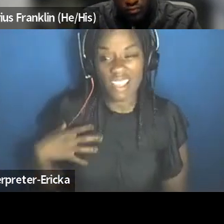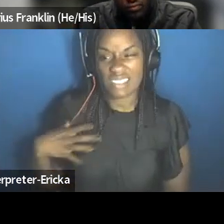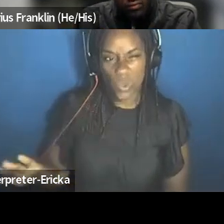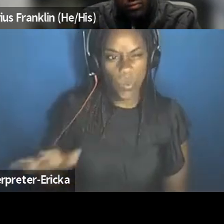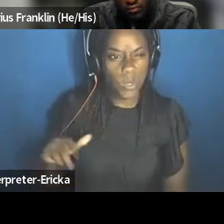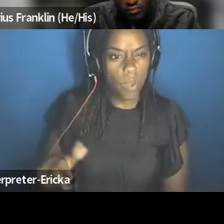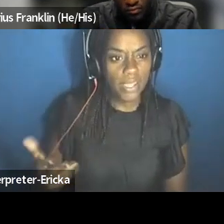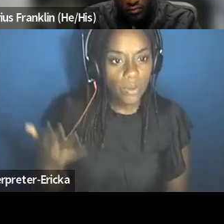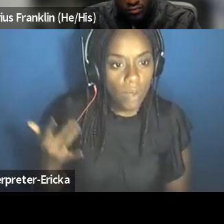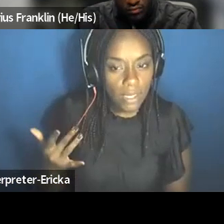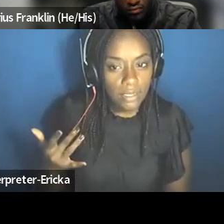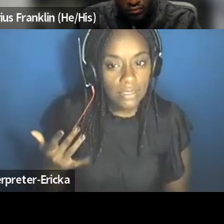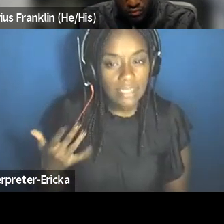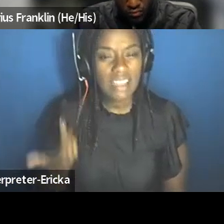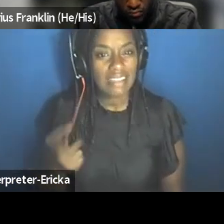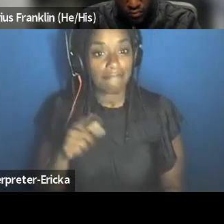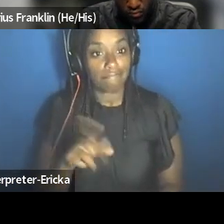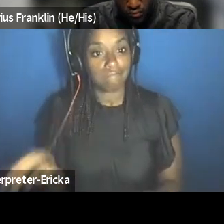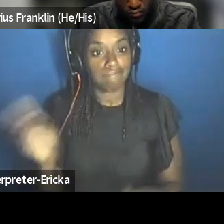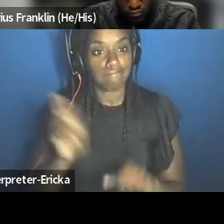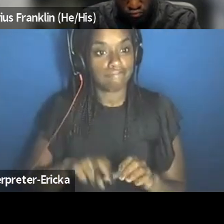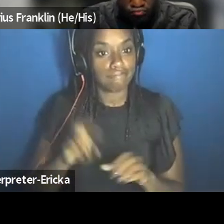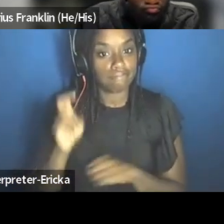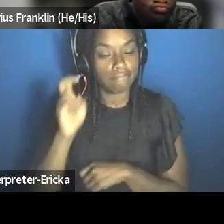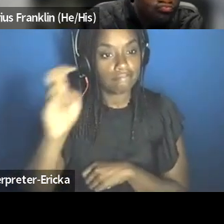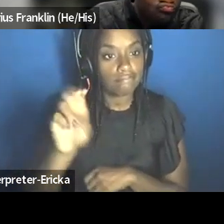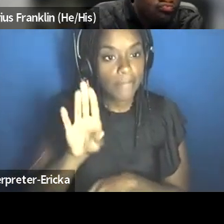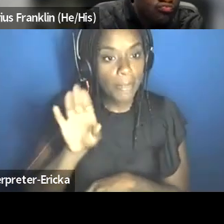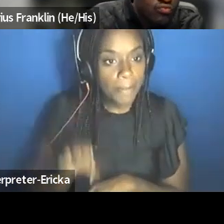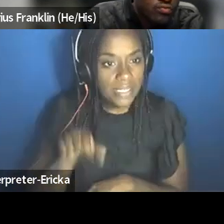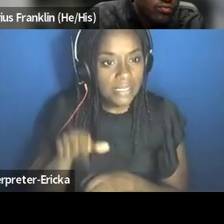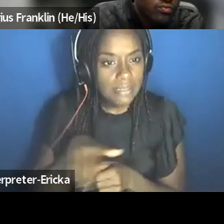makes it hard for me to catch the bus from this location? Is there a bus that comes